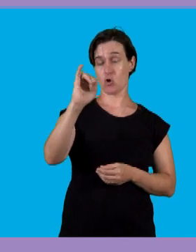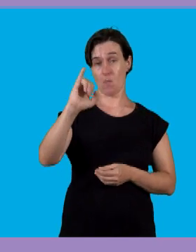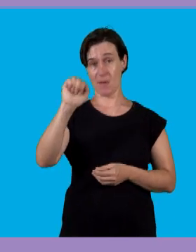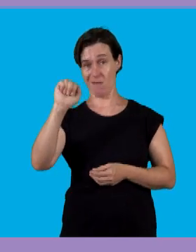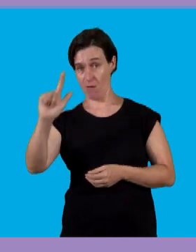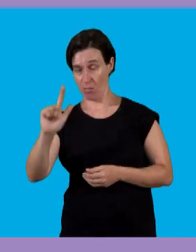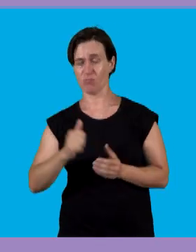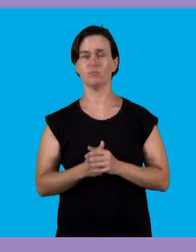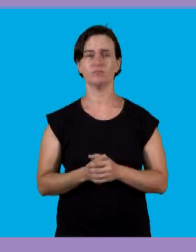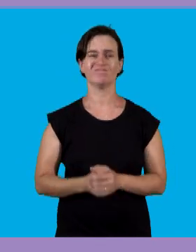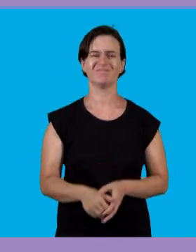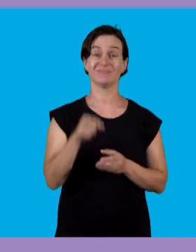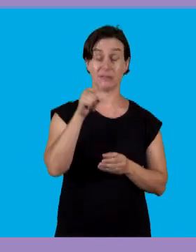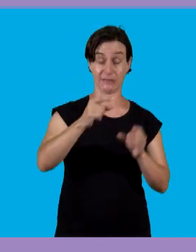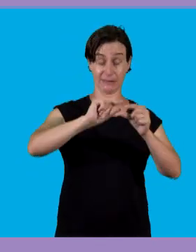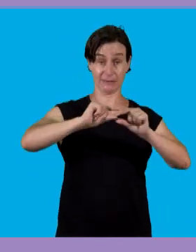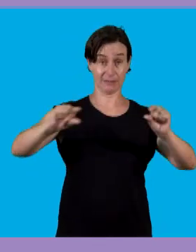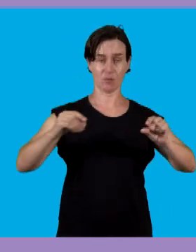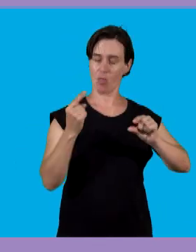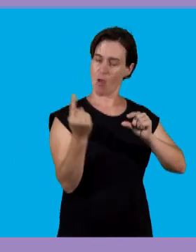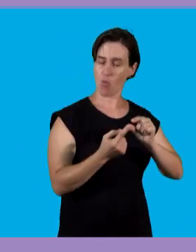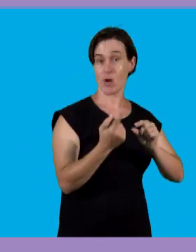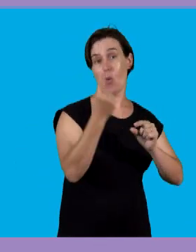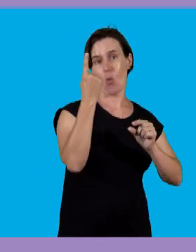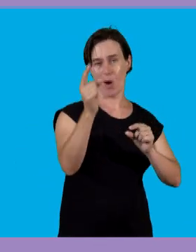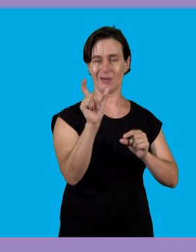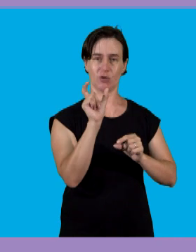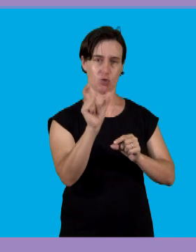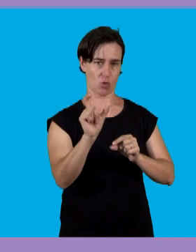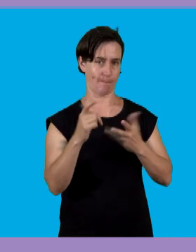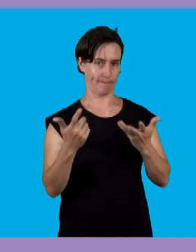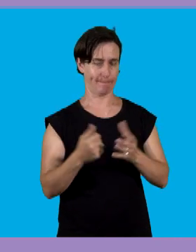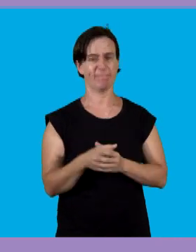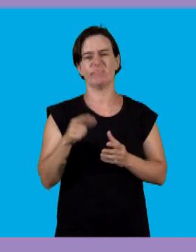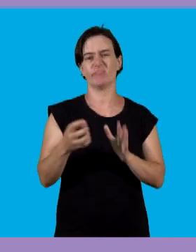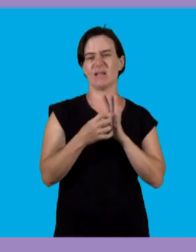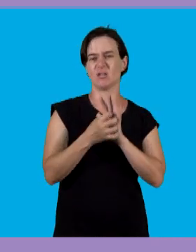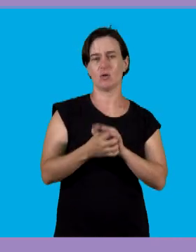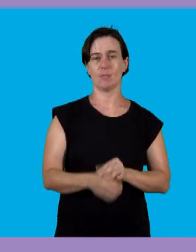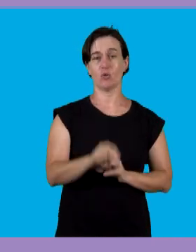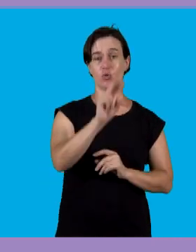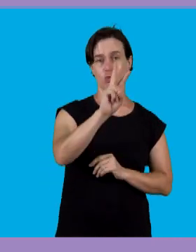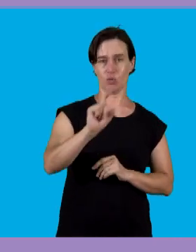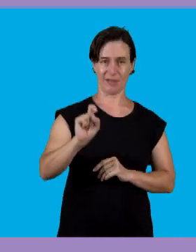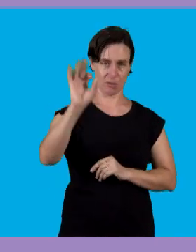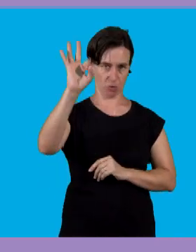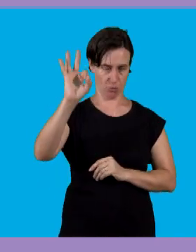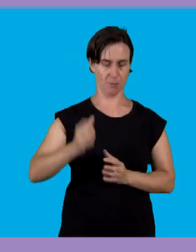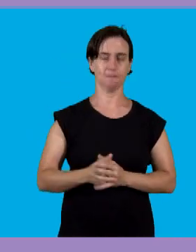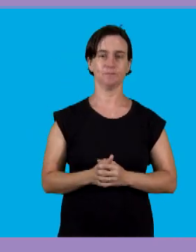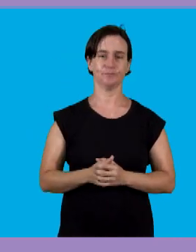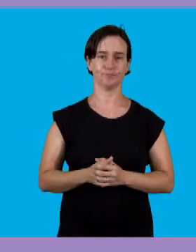a monomial. A monomial is an expression with one term only. For example,